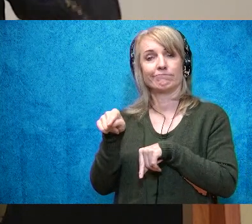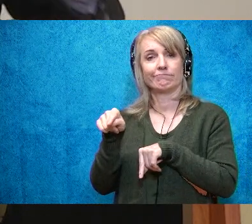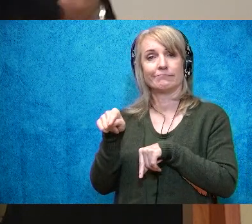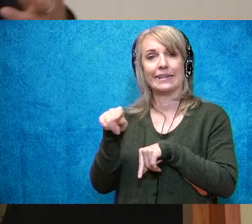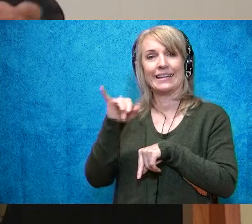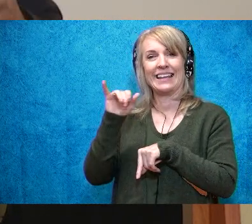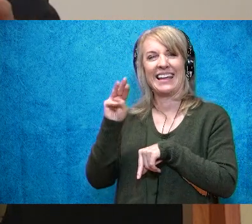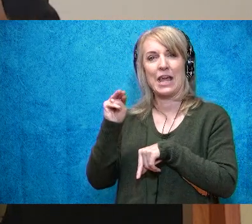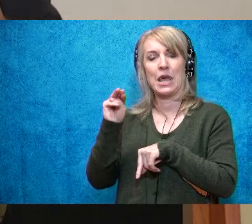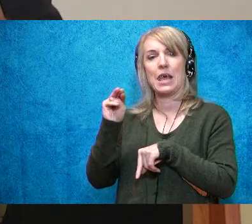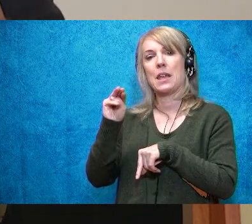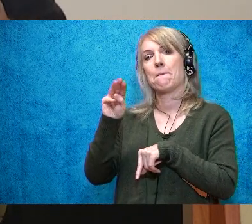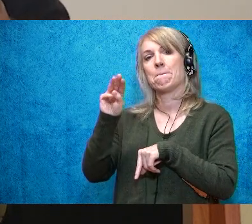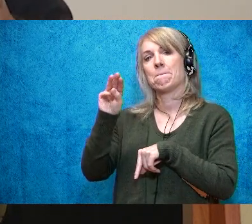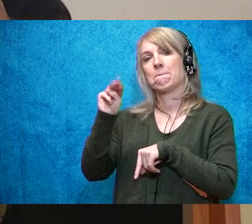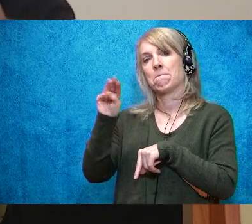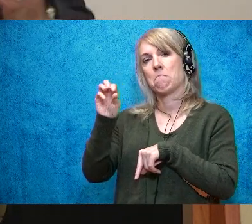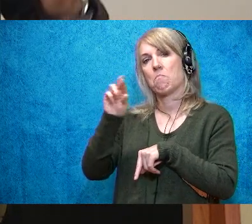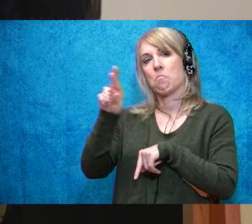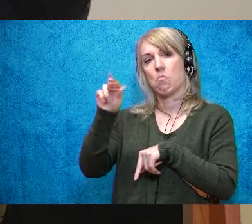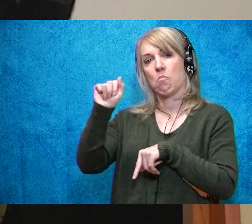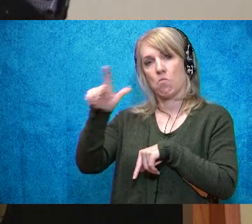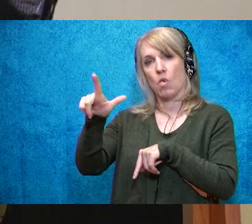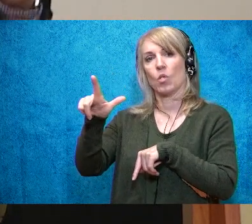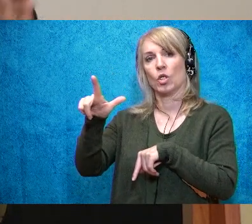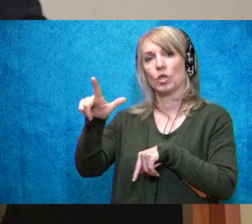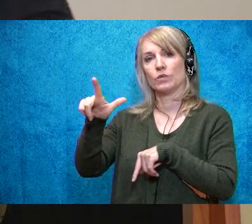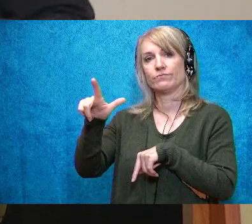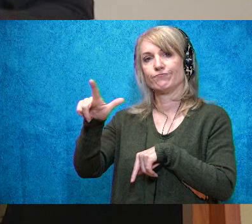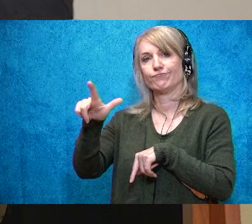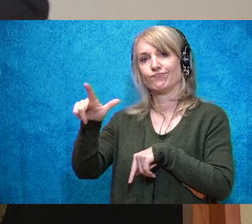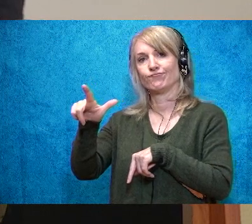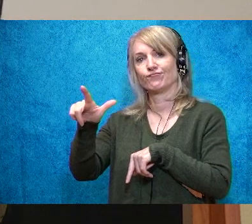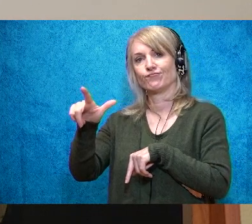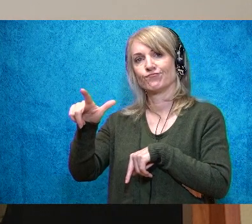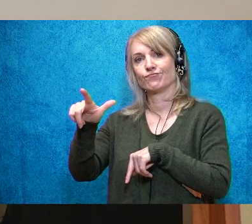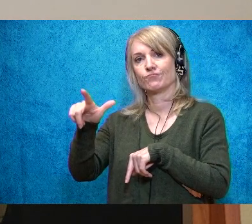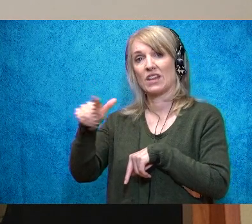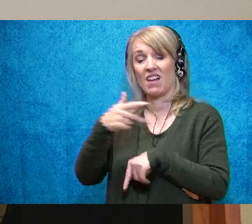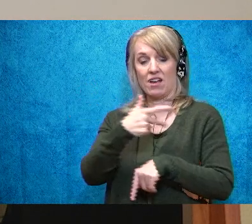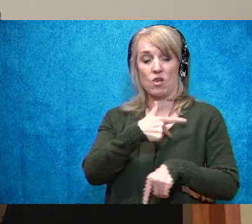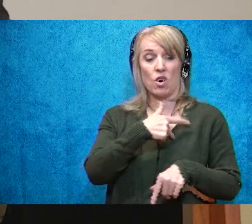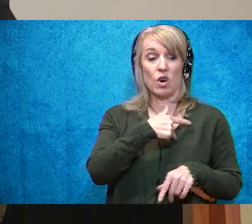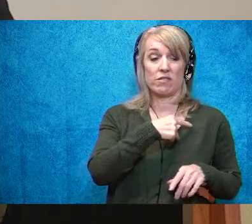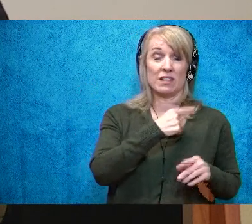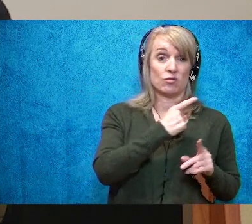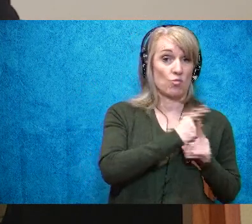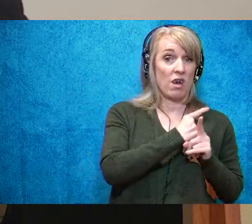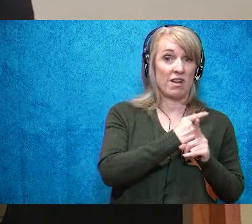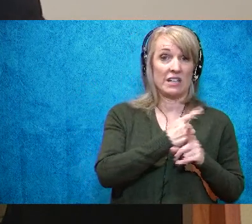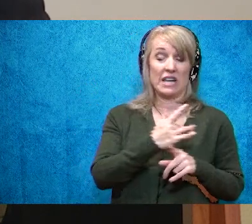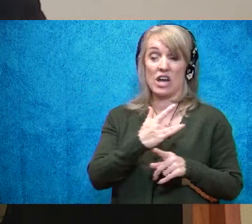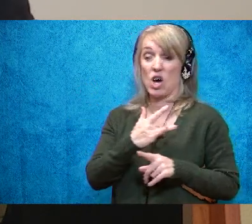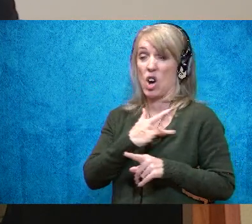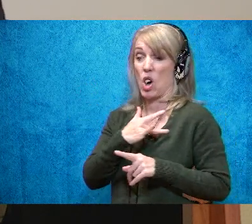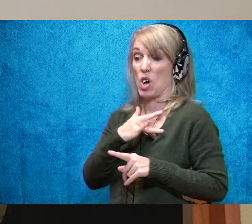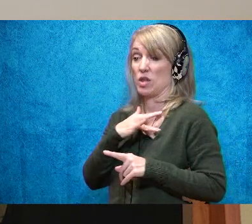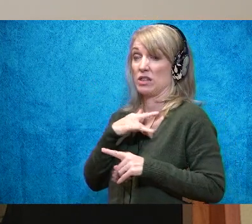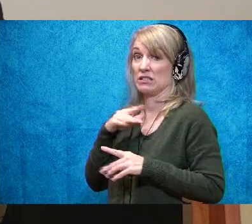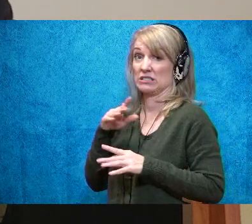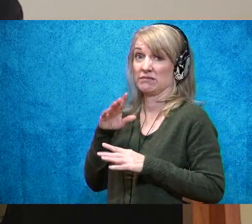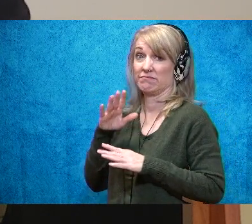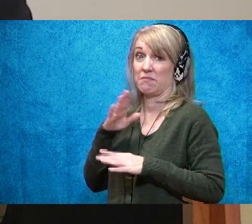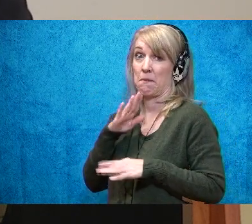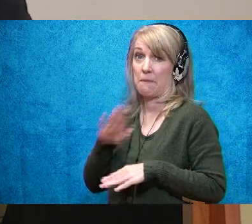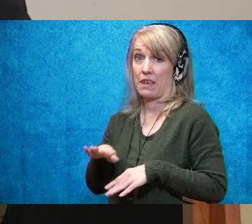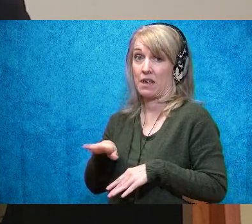be able to mobilize for defense. Guys, you might have a European campaign and a Pacific campaign, but you also have a campaign at home. And if you don't win